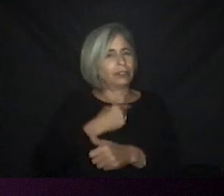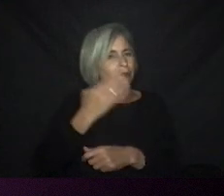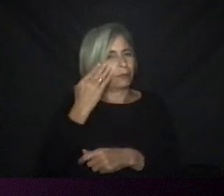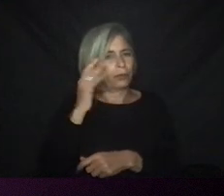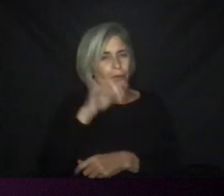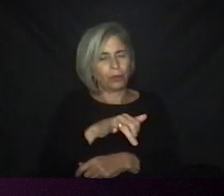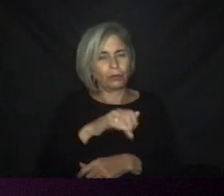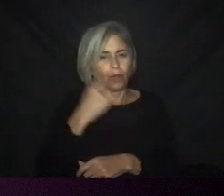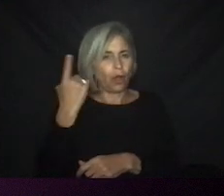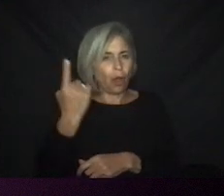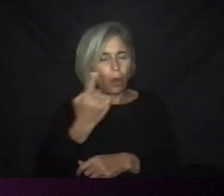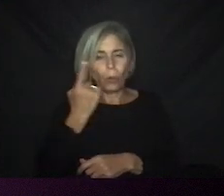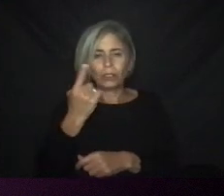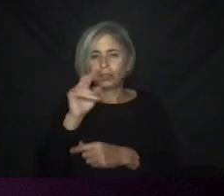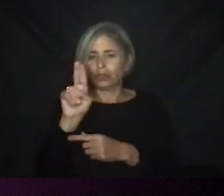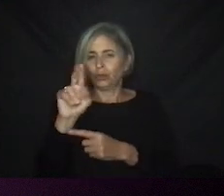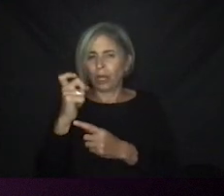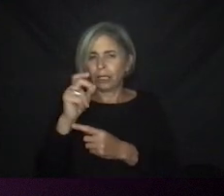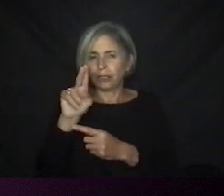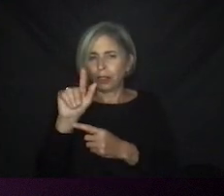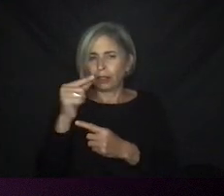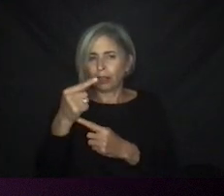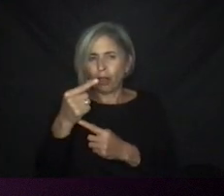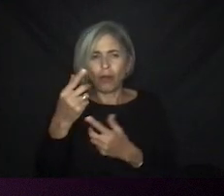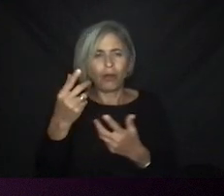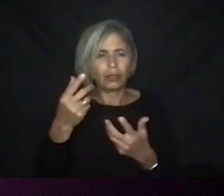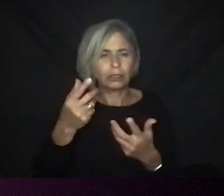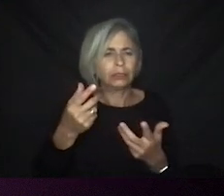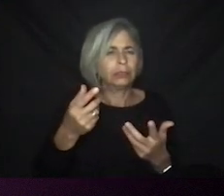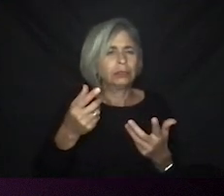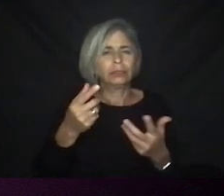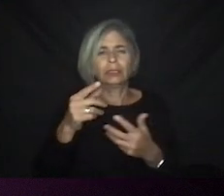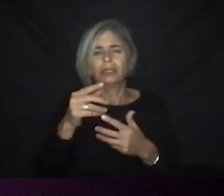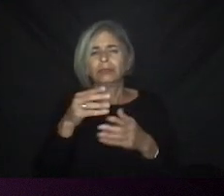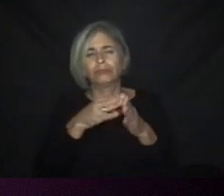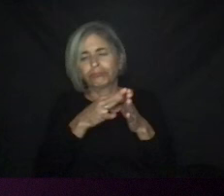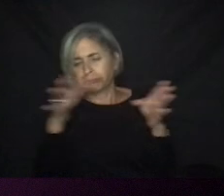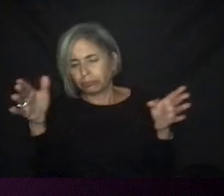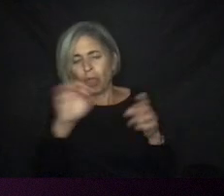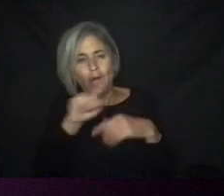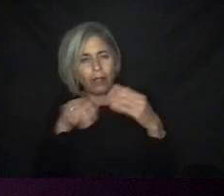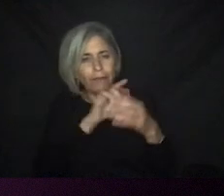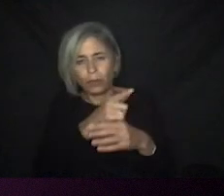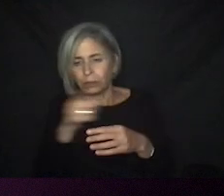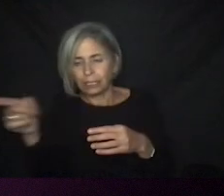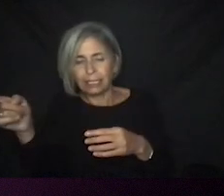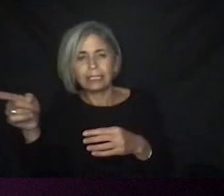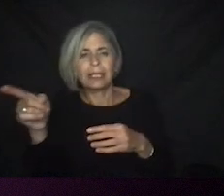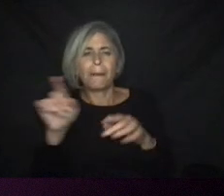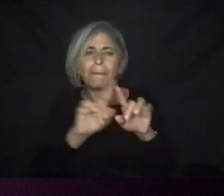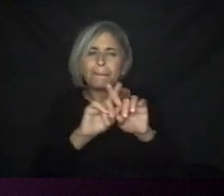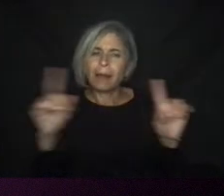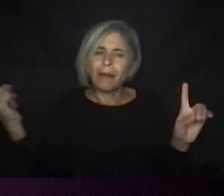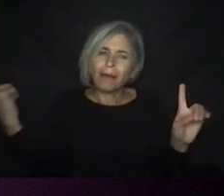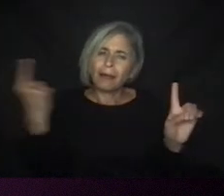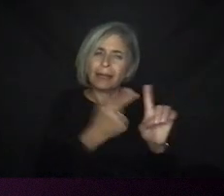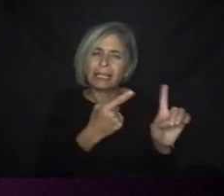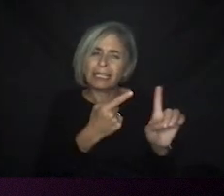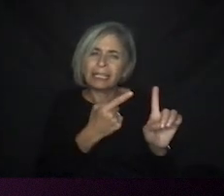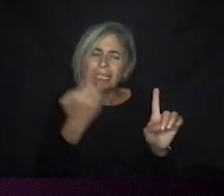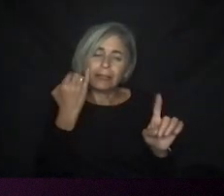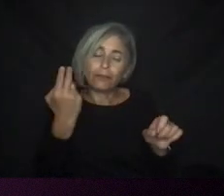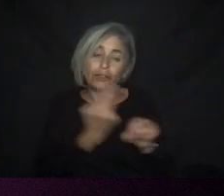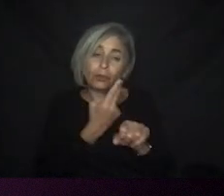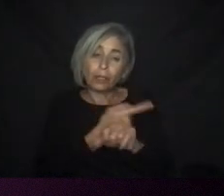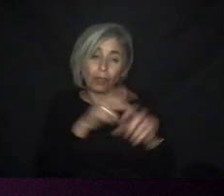with them. All the way down to even UX laws like Hick's Law and the Daugherty Threshold, all of those things. But if you're using